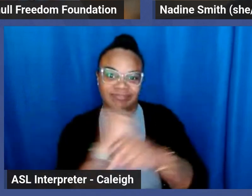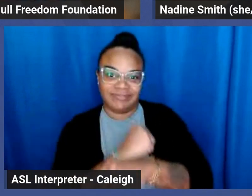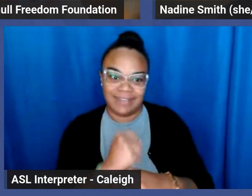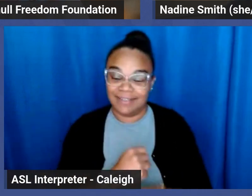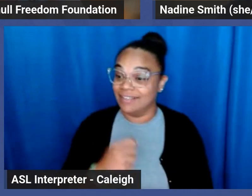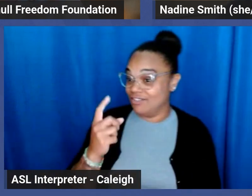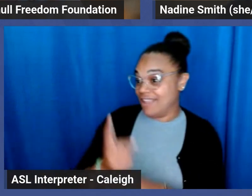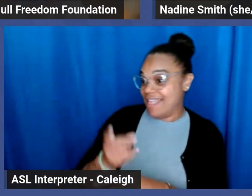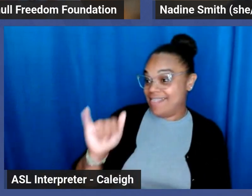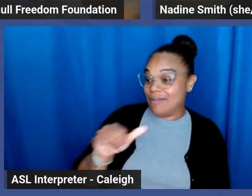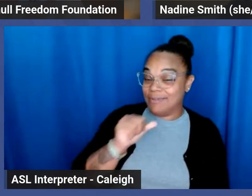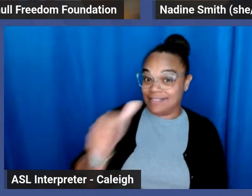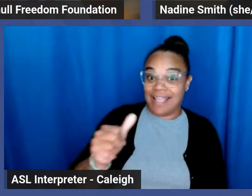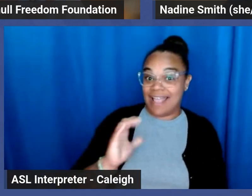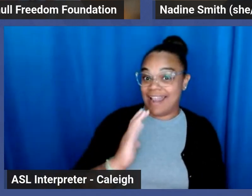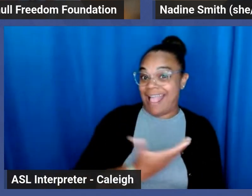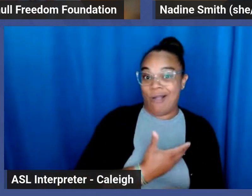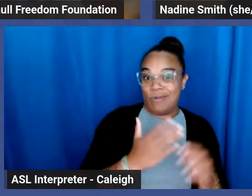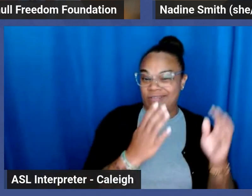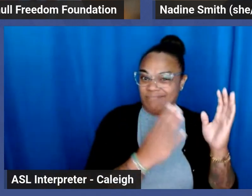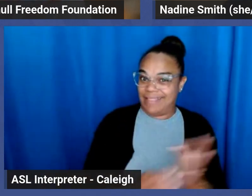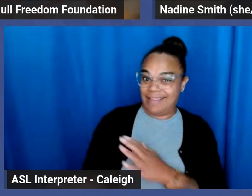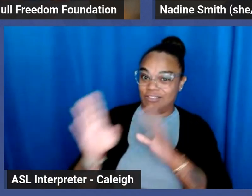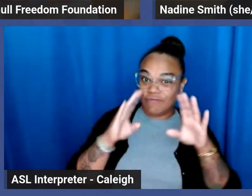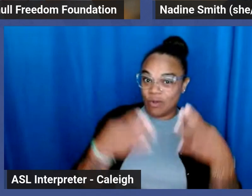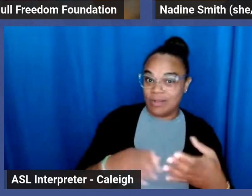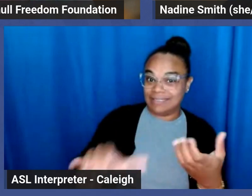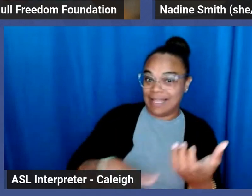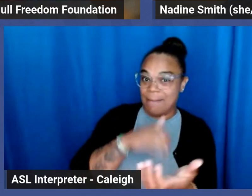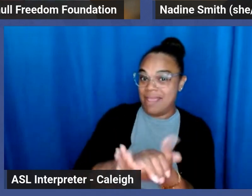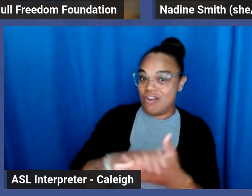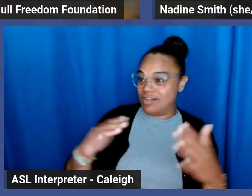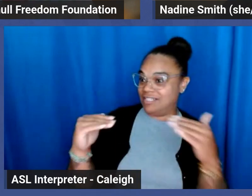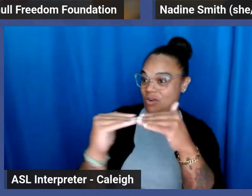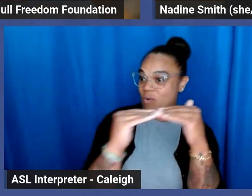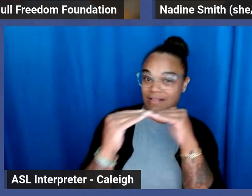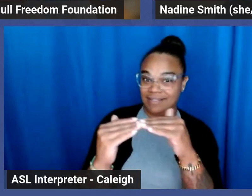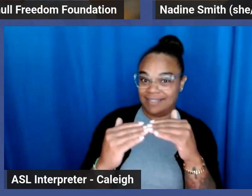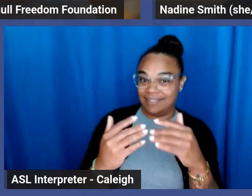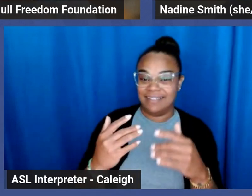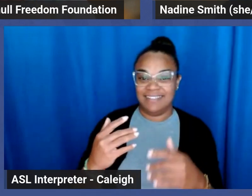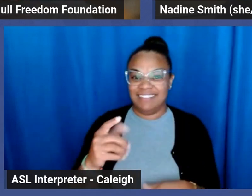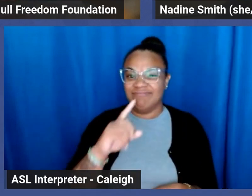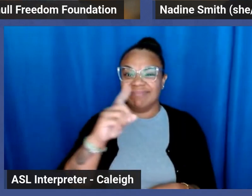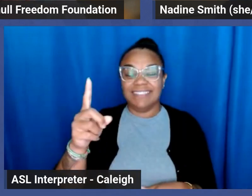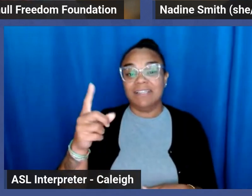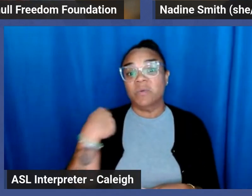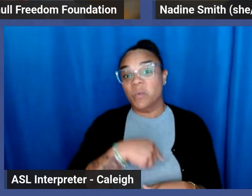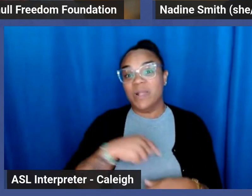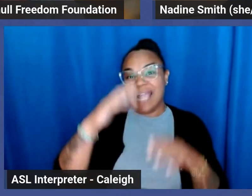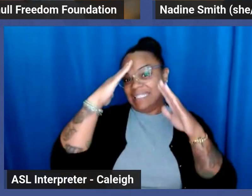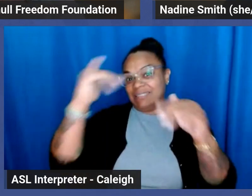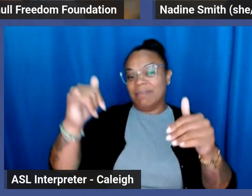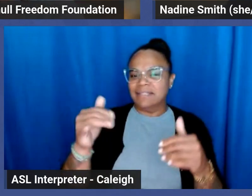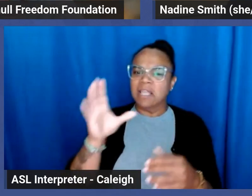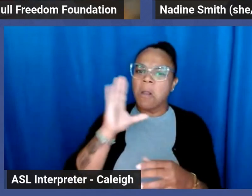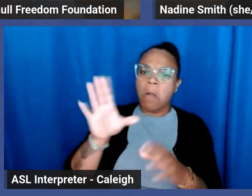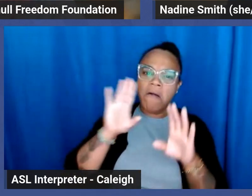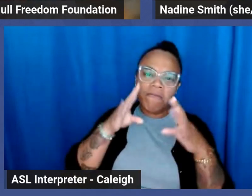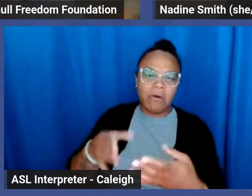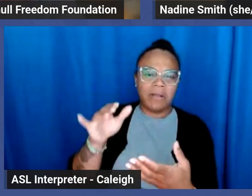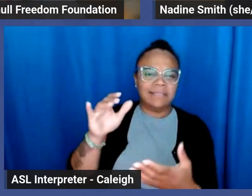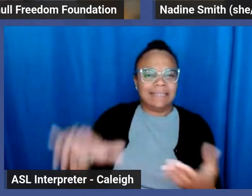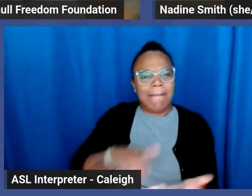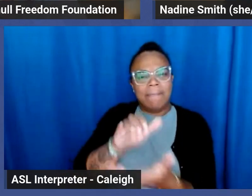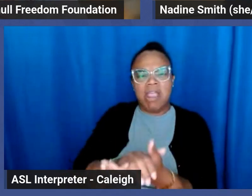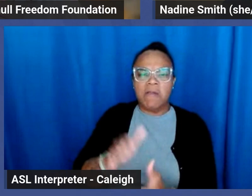our agendas, marriage equality. That was a bridge somewhere in the future. Yeah, there were a lot of